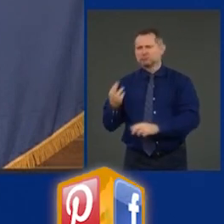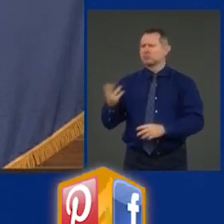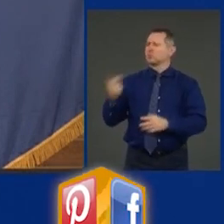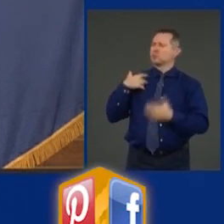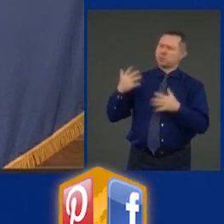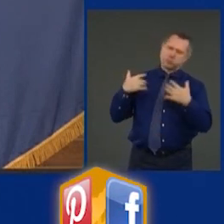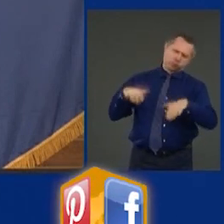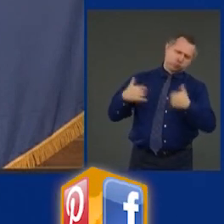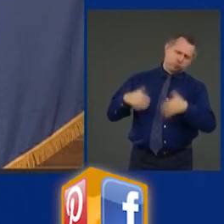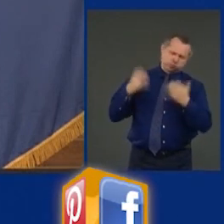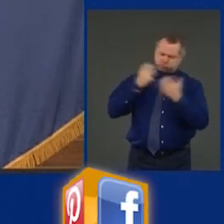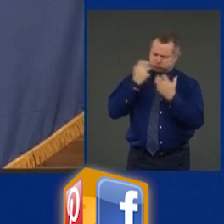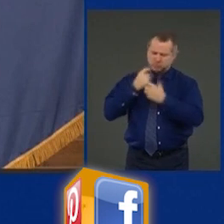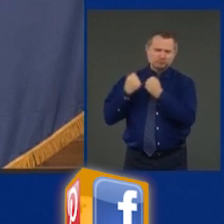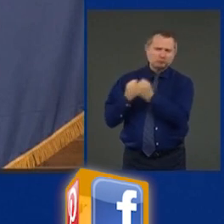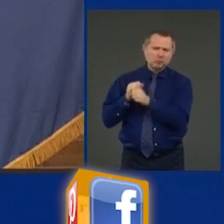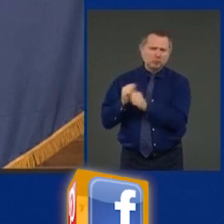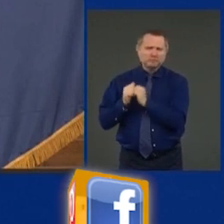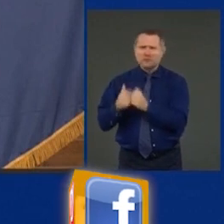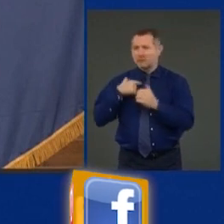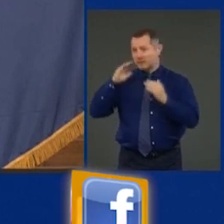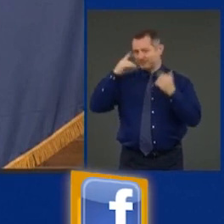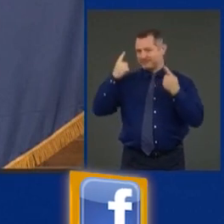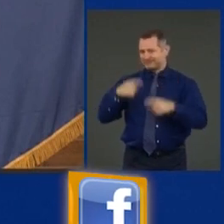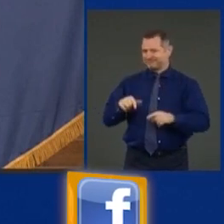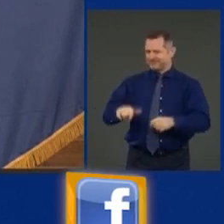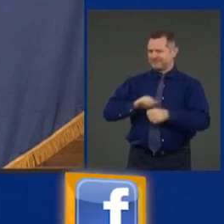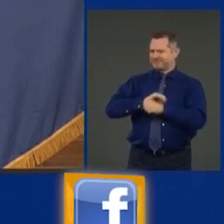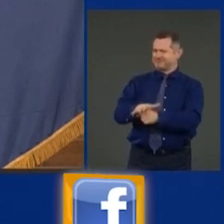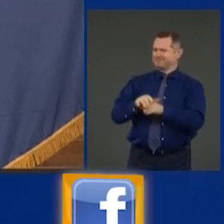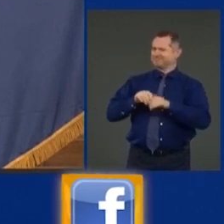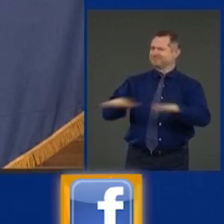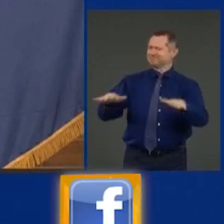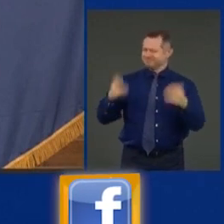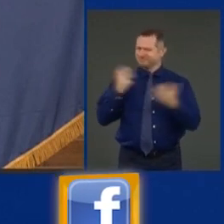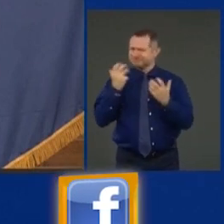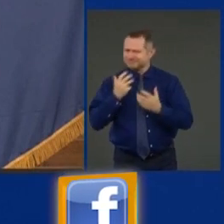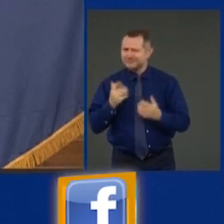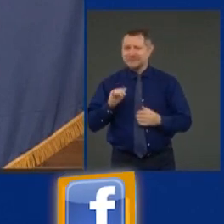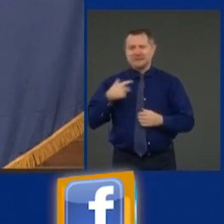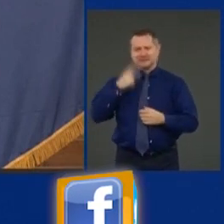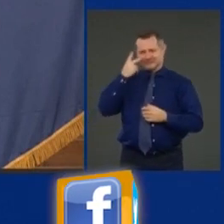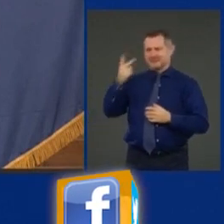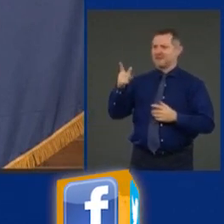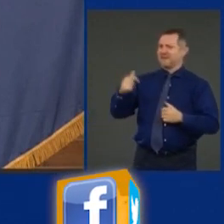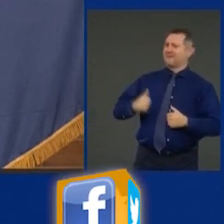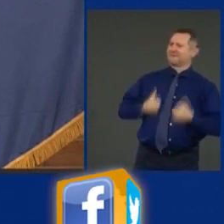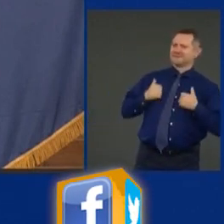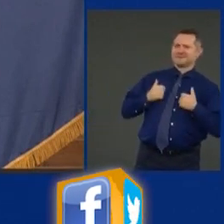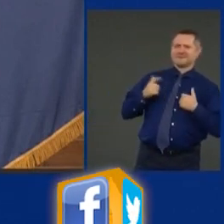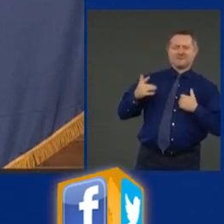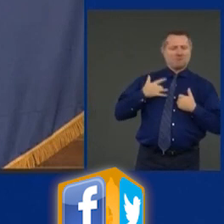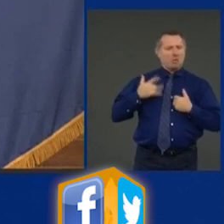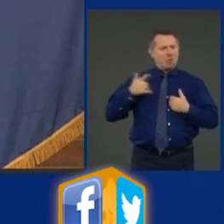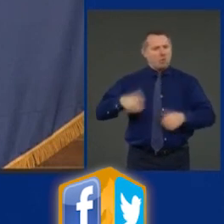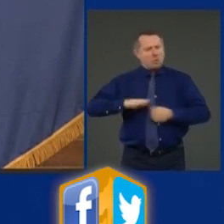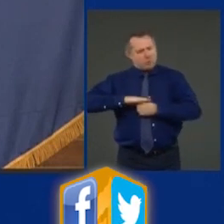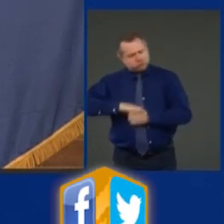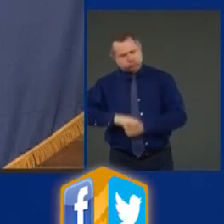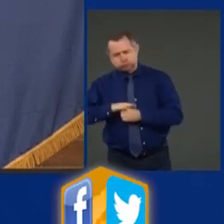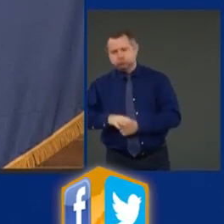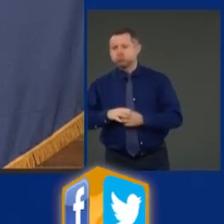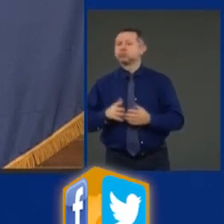wanted to go through this, but you see sometimes in life when the pressure is on, you see the best and the